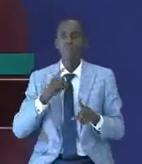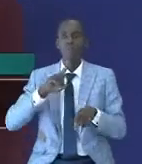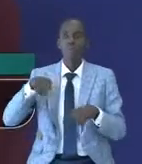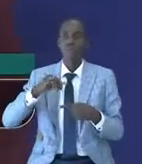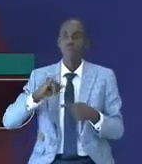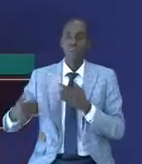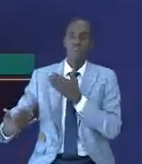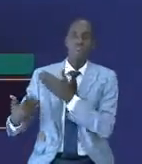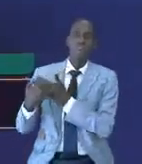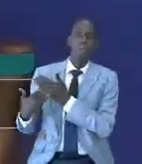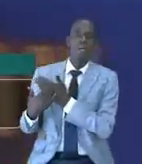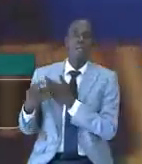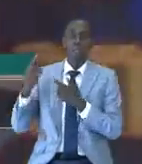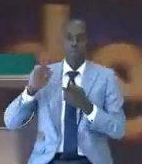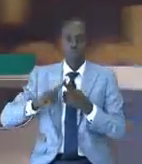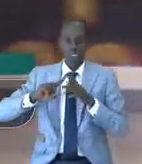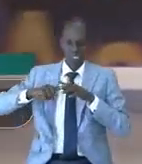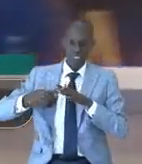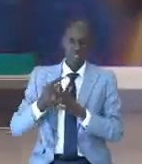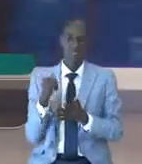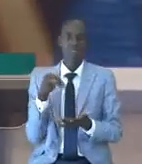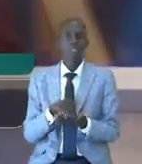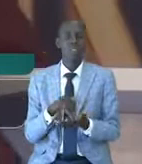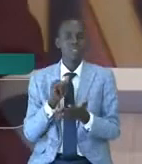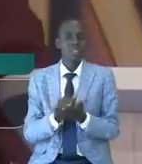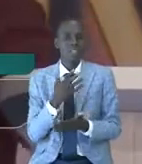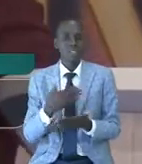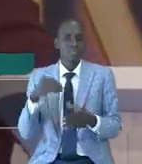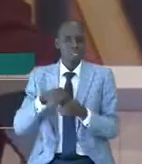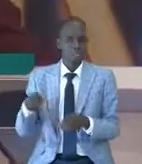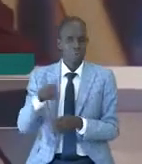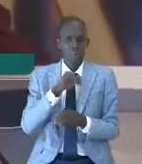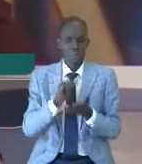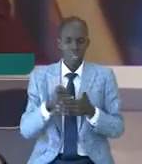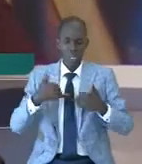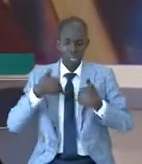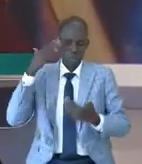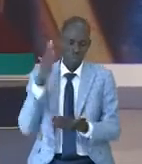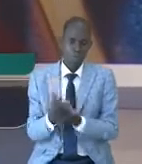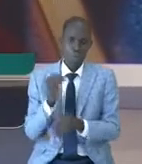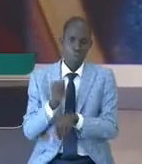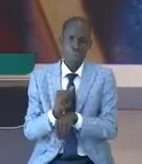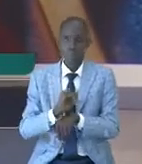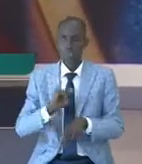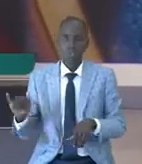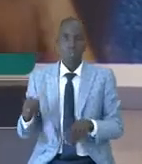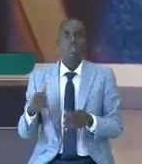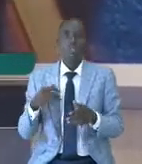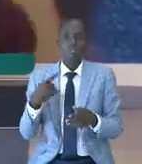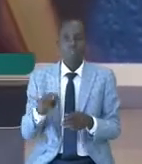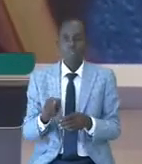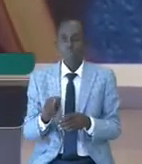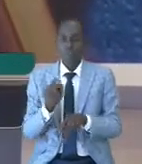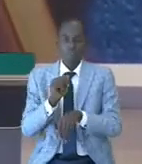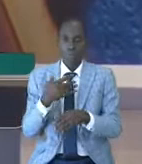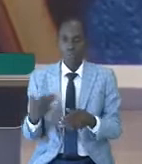to reactivation. That thing in you that has stopped working, the wheel in your wristwatch that